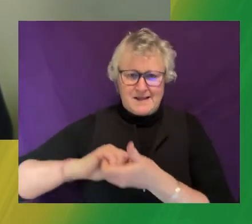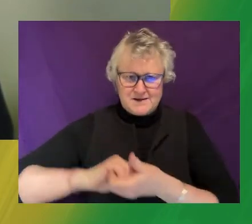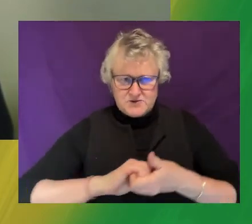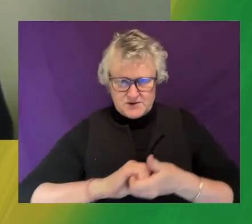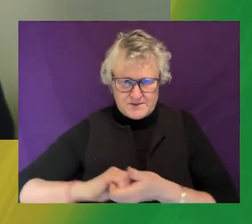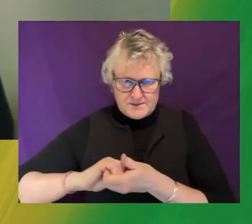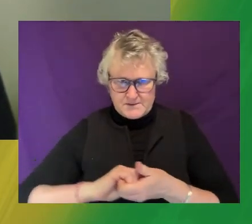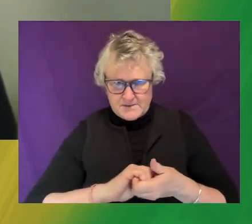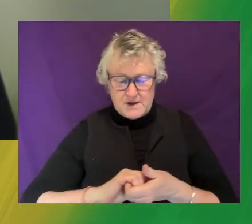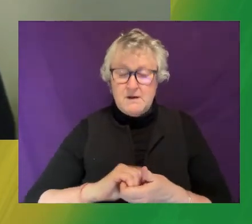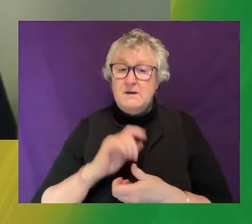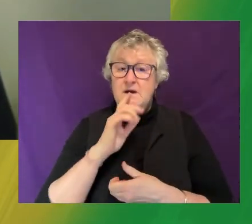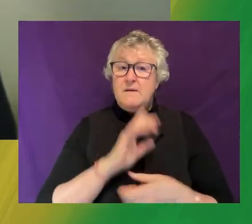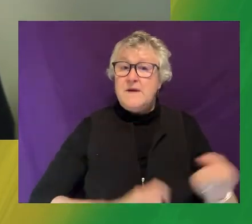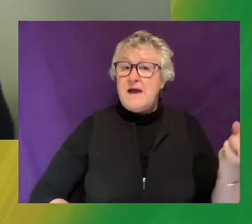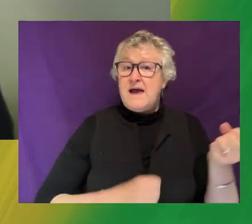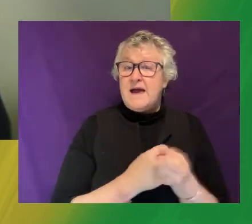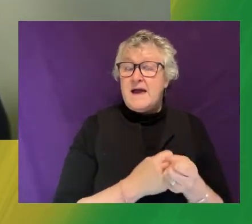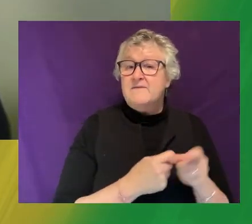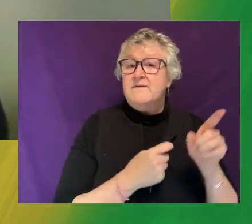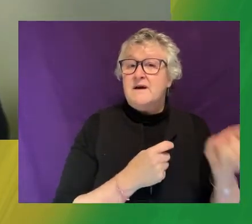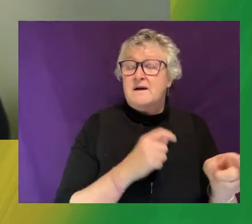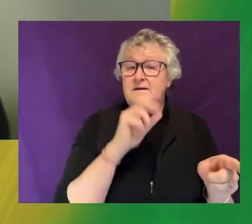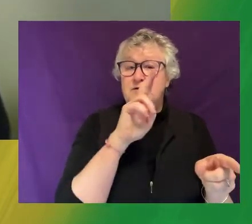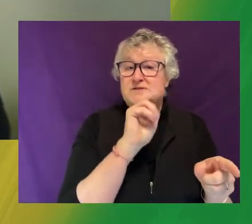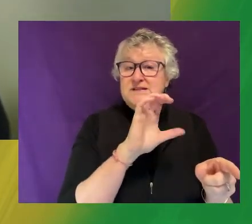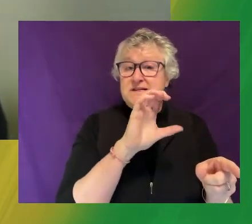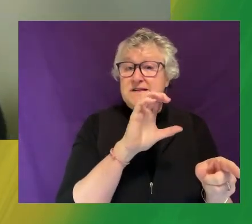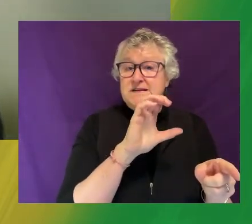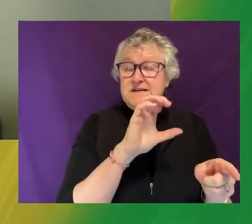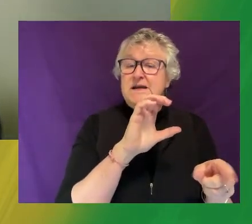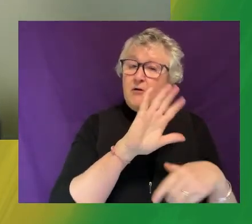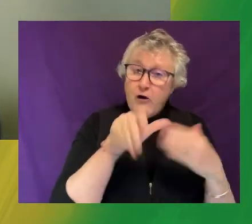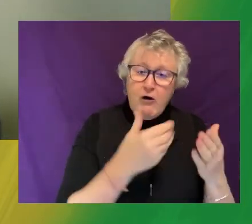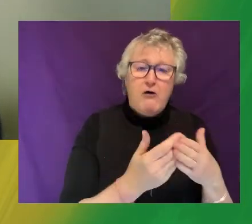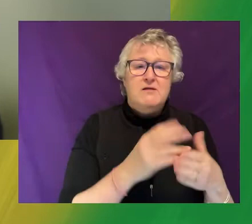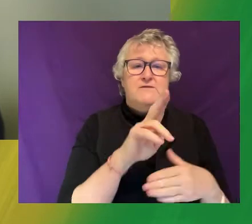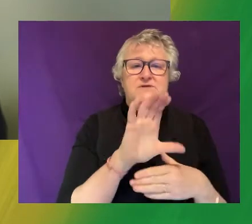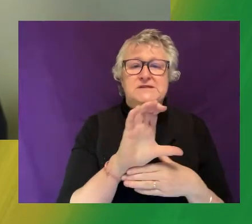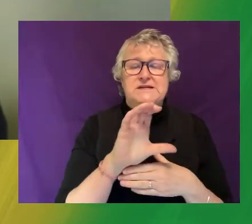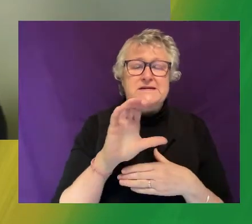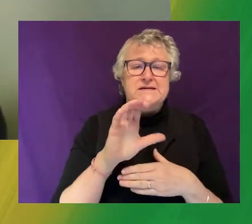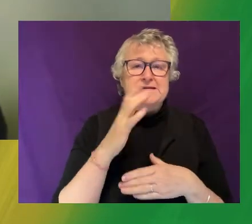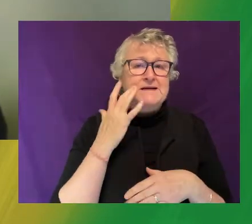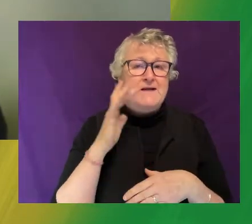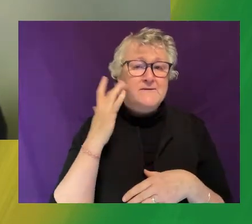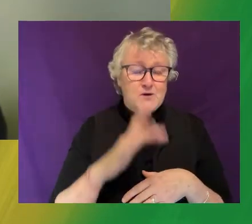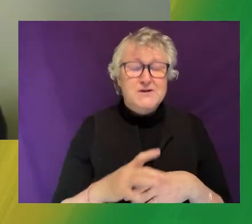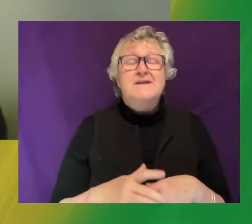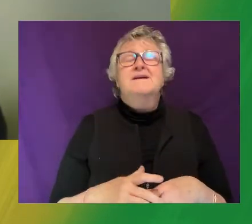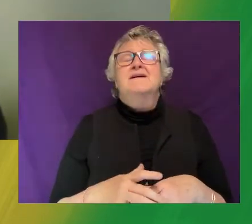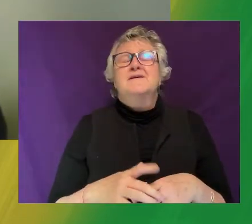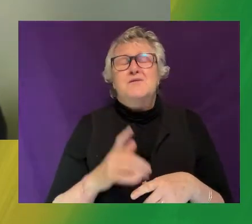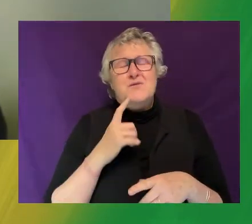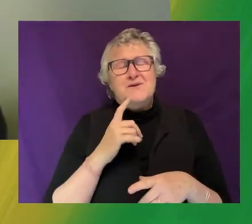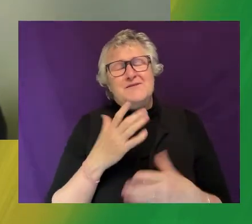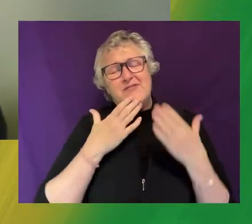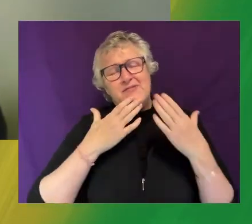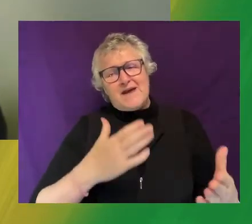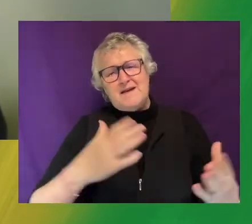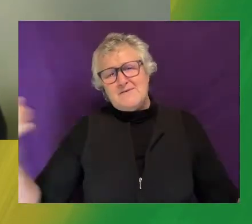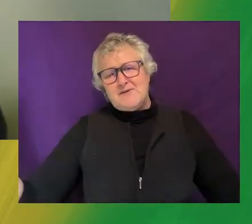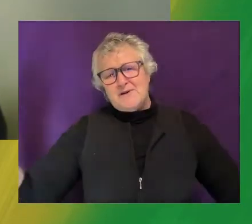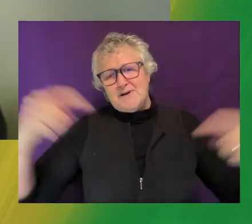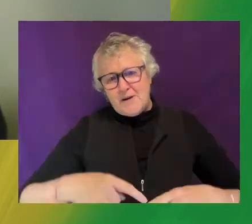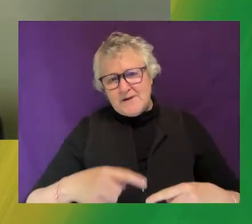San Diego alumni and all of UC San Diego, I'd like to thank you for attending and engaging in the topics